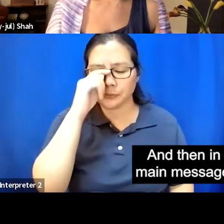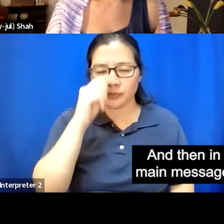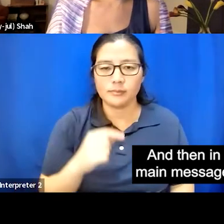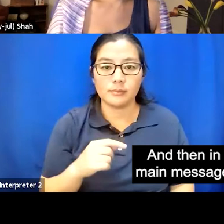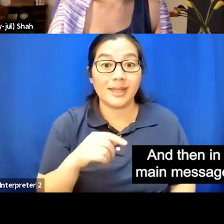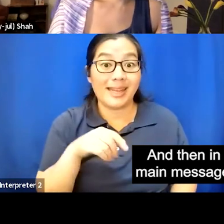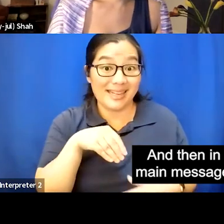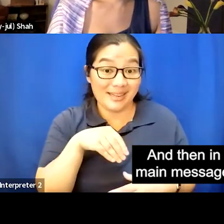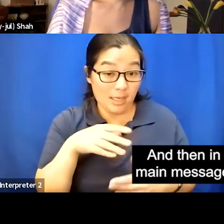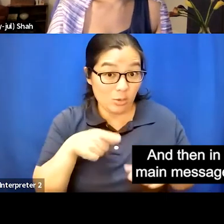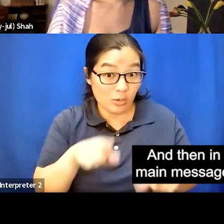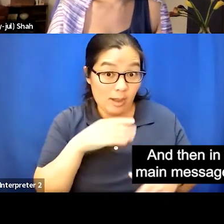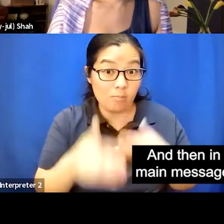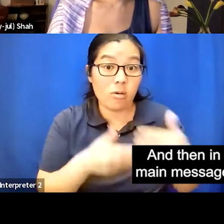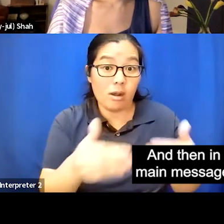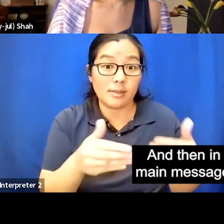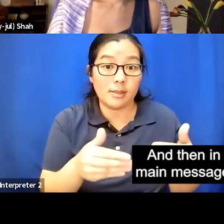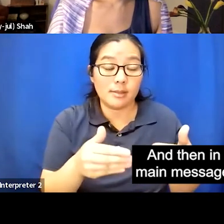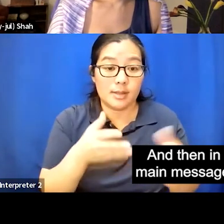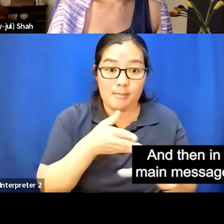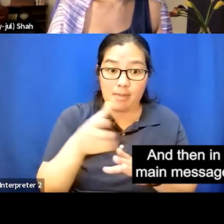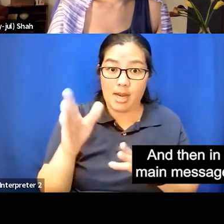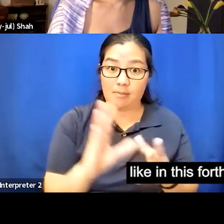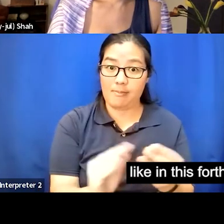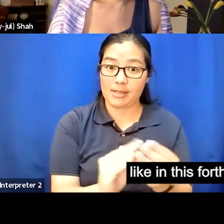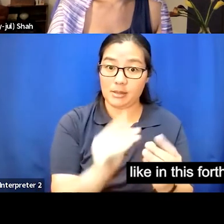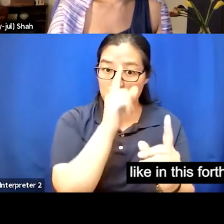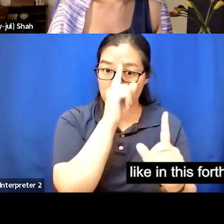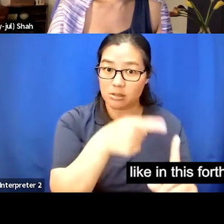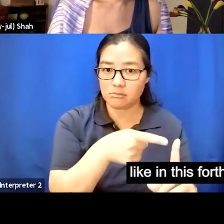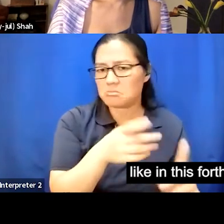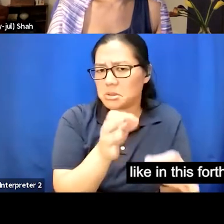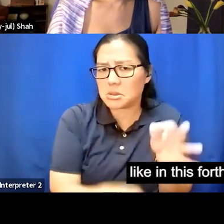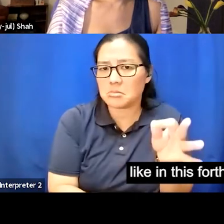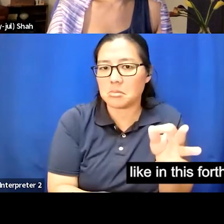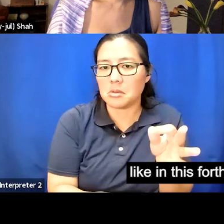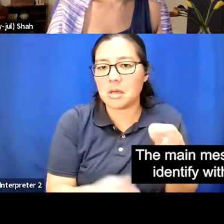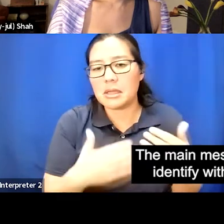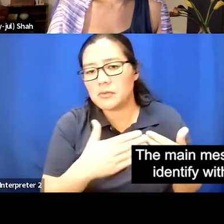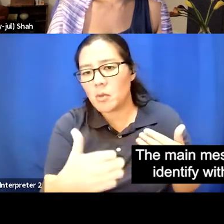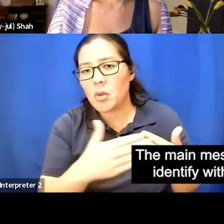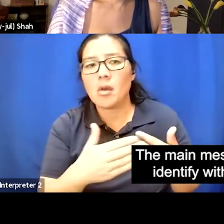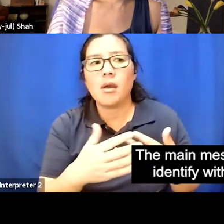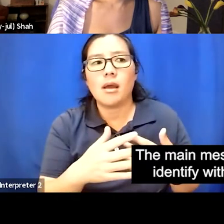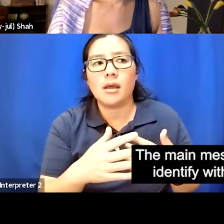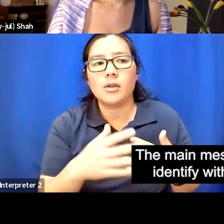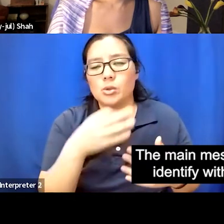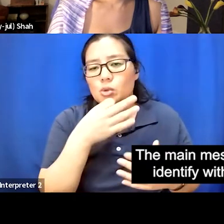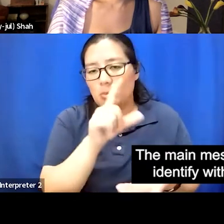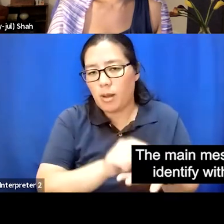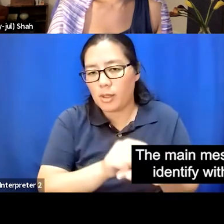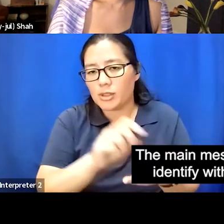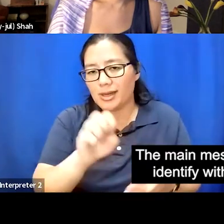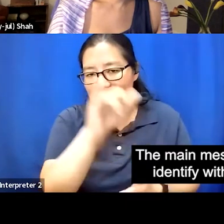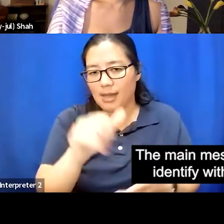process, I think the main message in that is pretty simple. Like in this forthcoming essay collection, the main message